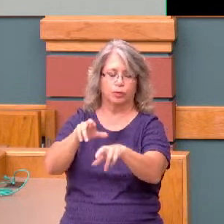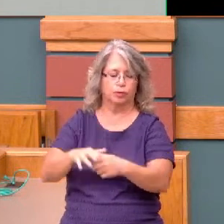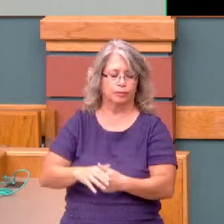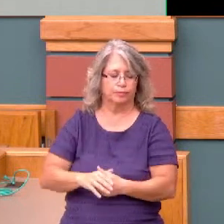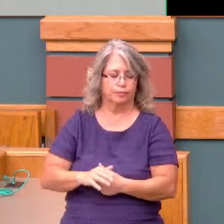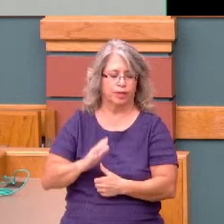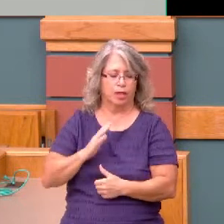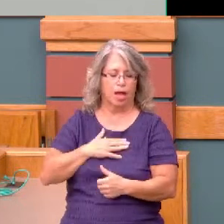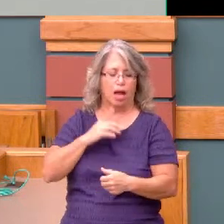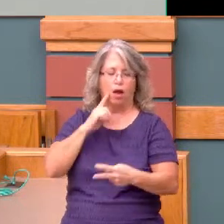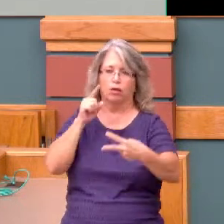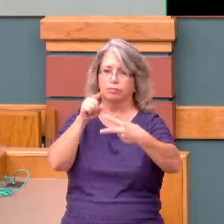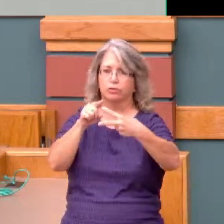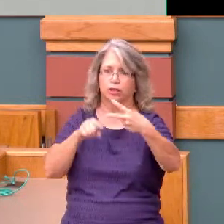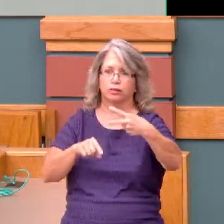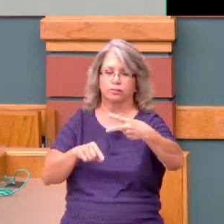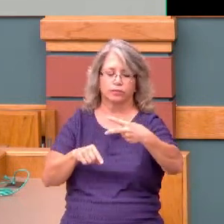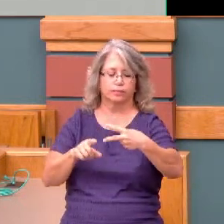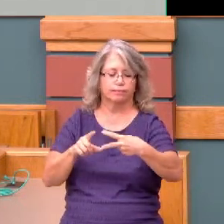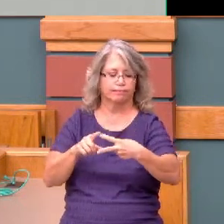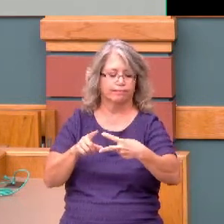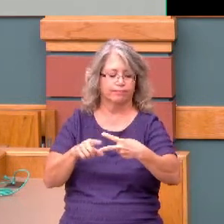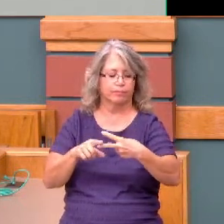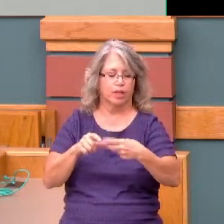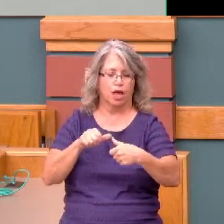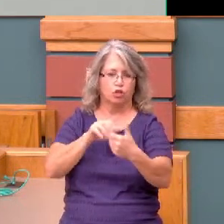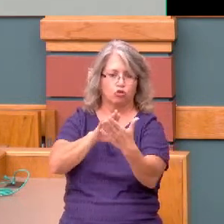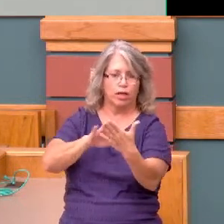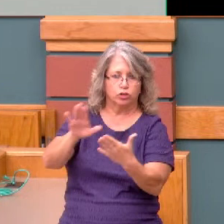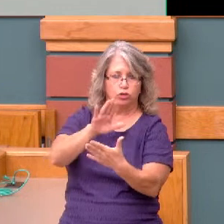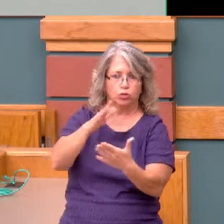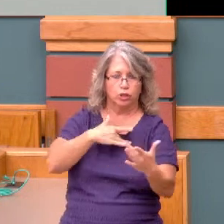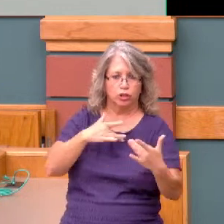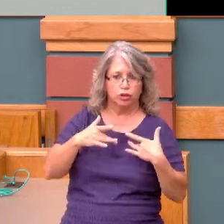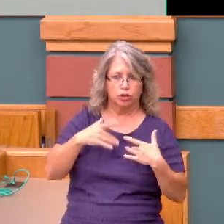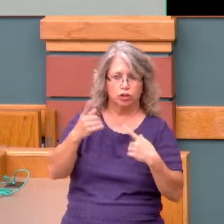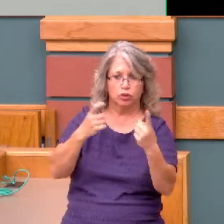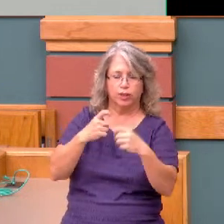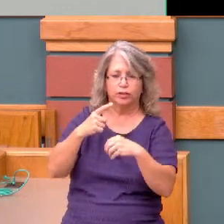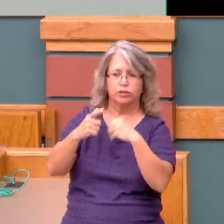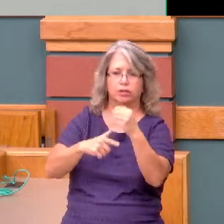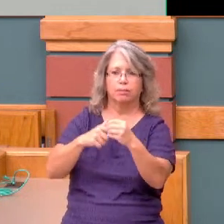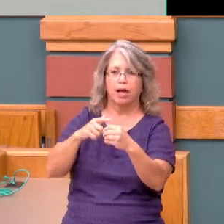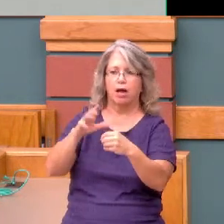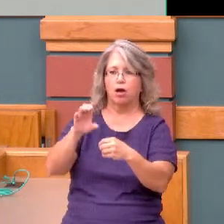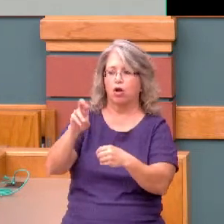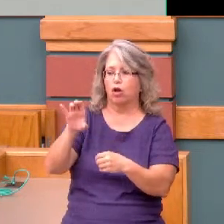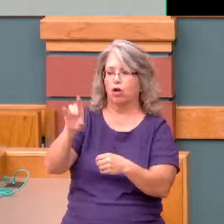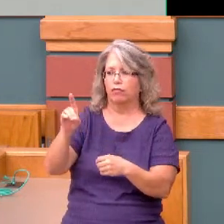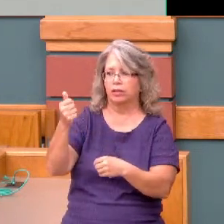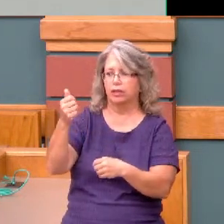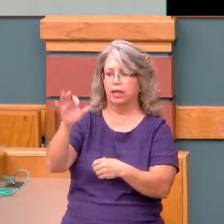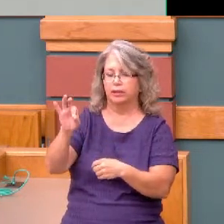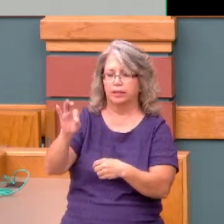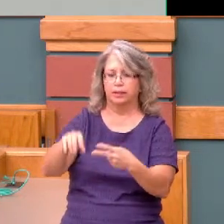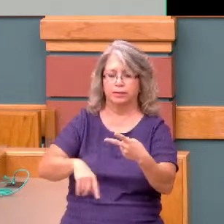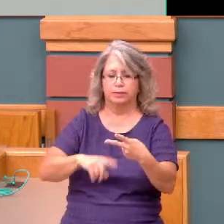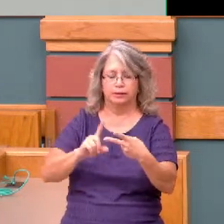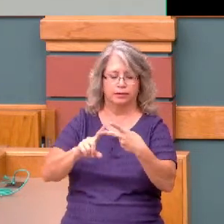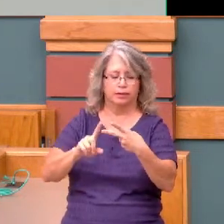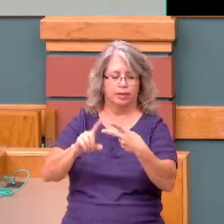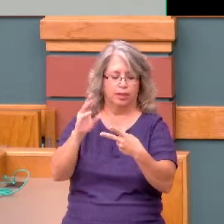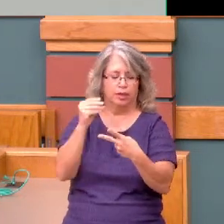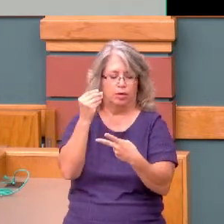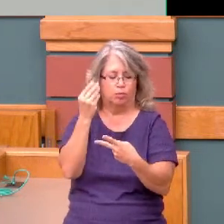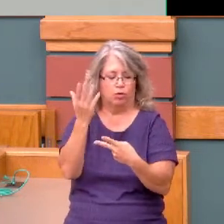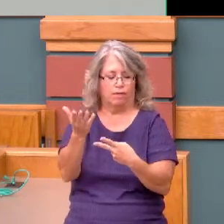modeling team are twofold. The first is to address your concerns and questions about COVID-19, and the second is to enable